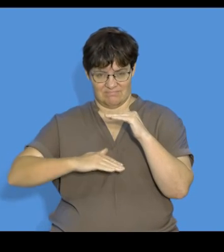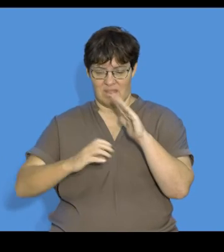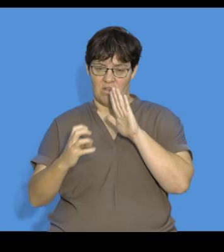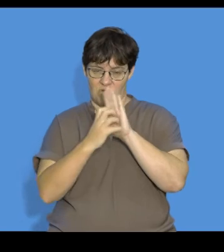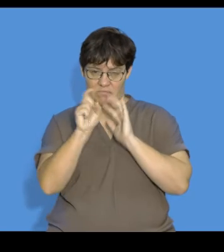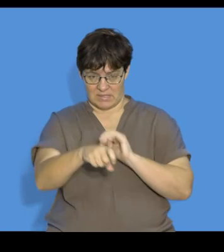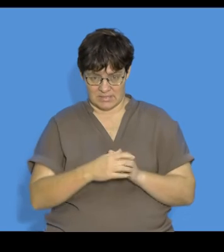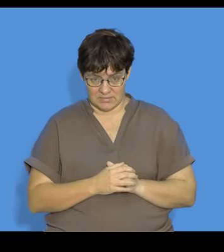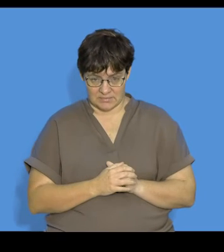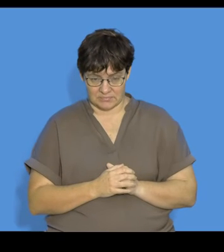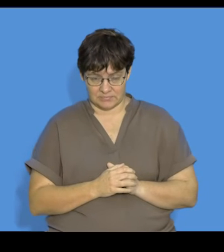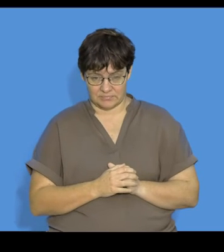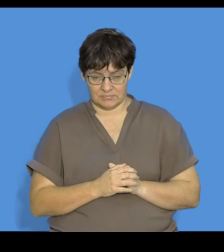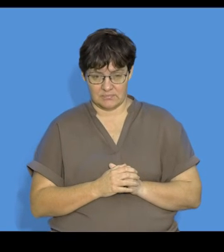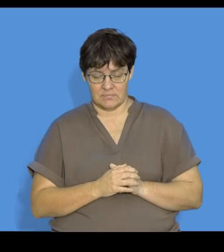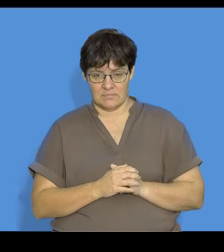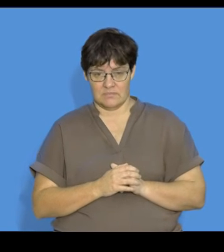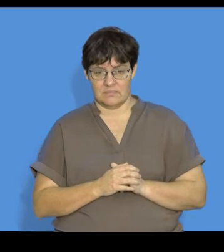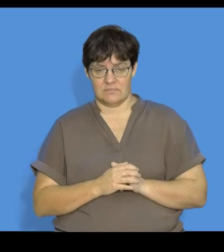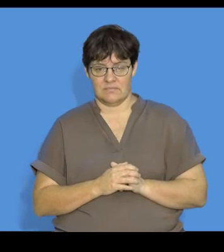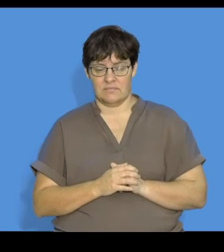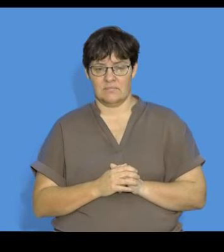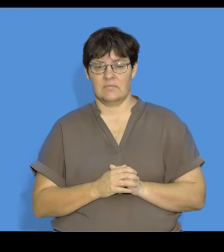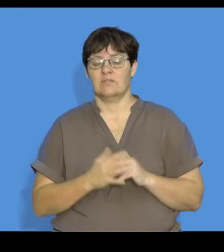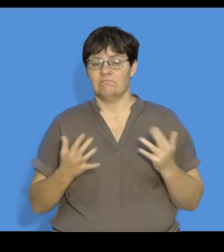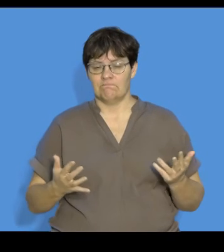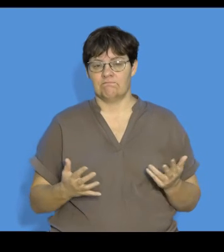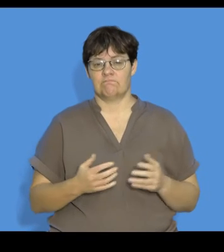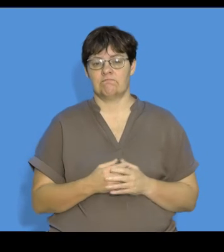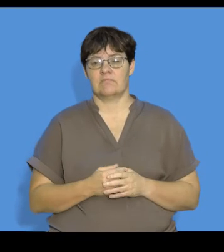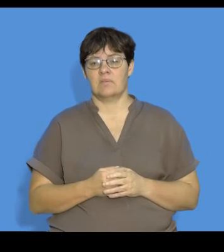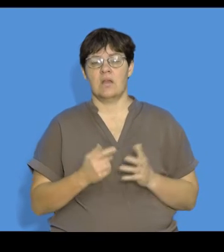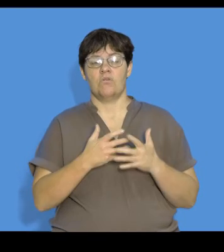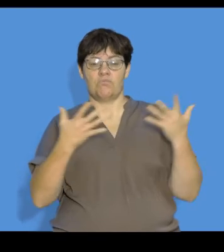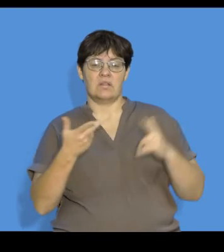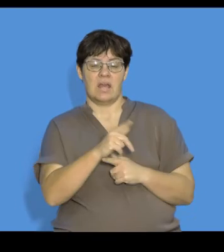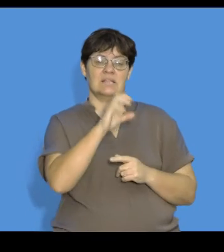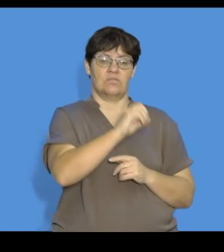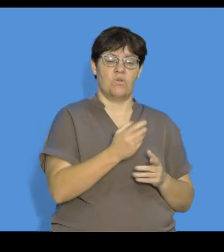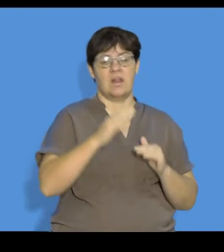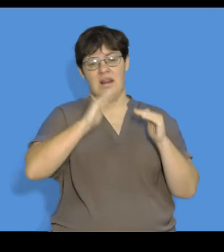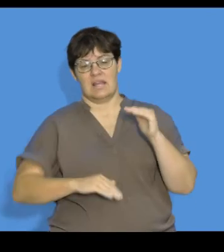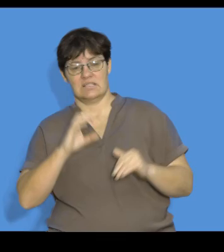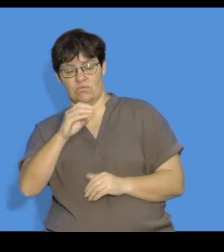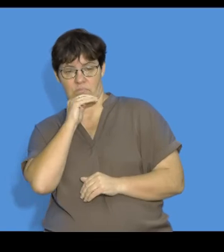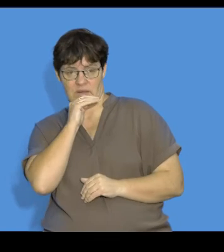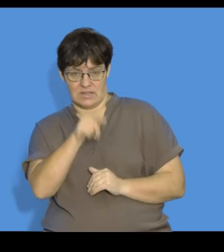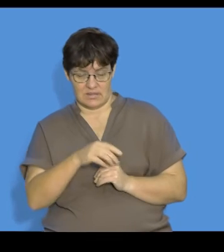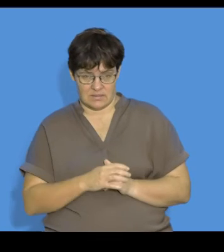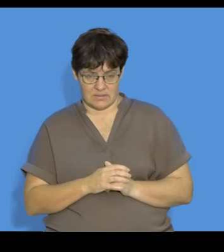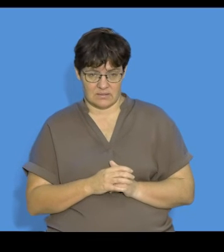somewhere down there, below the x-axis. So that's what greater than 0 and less than 0